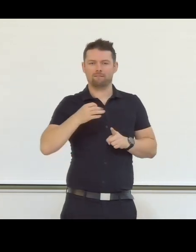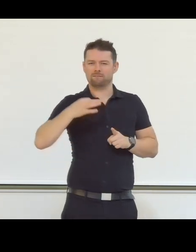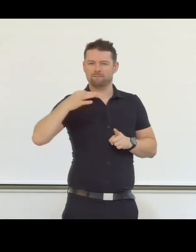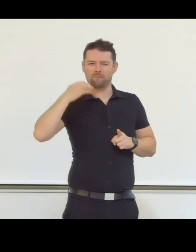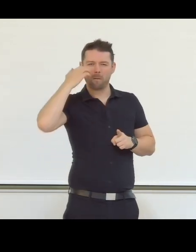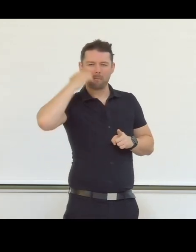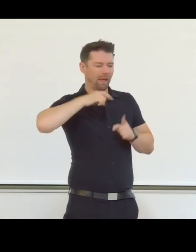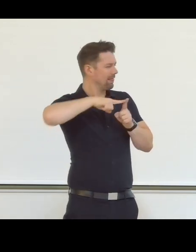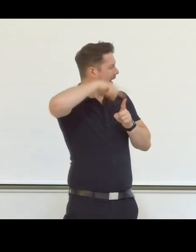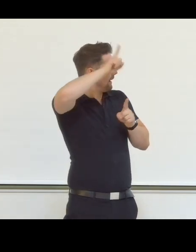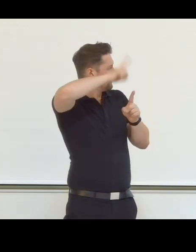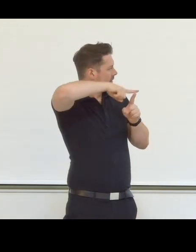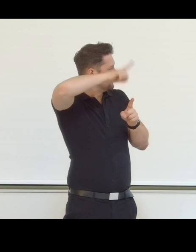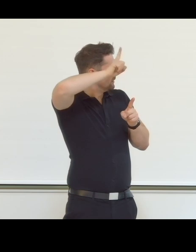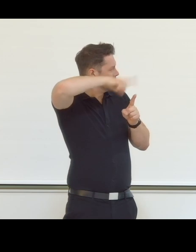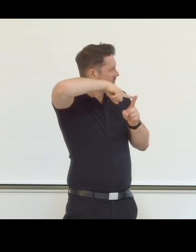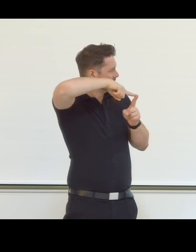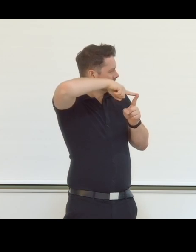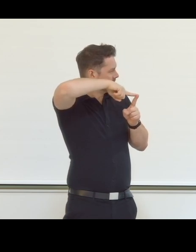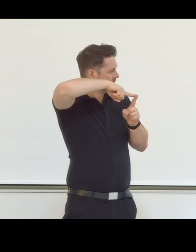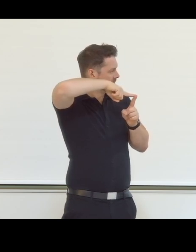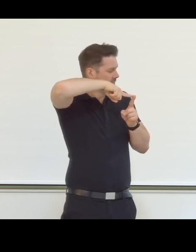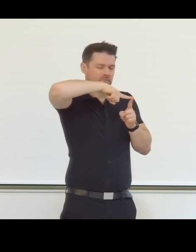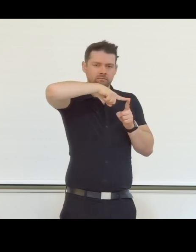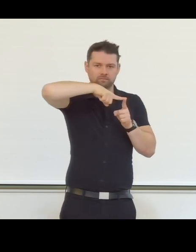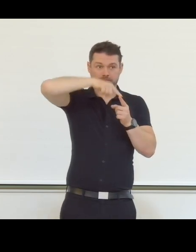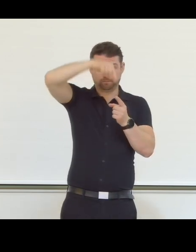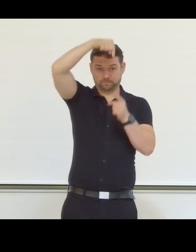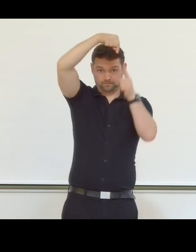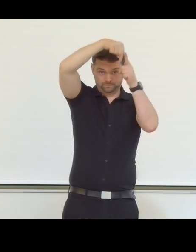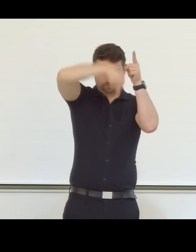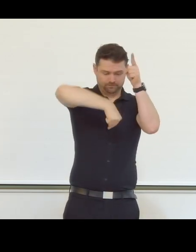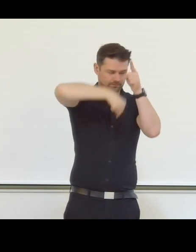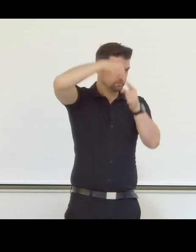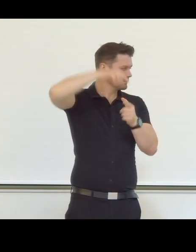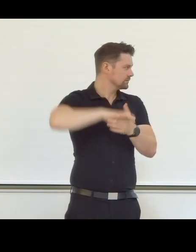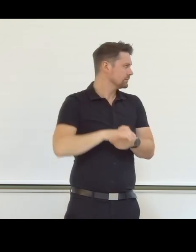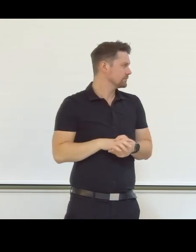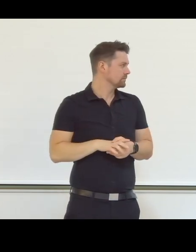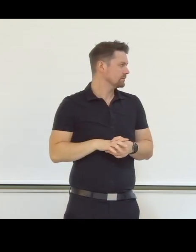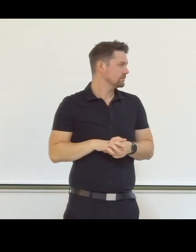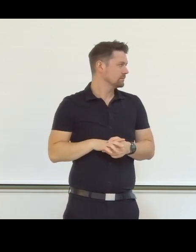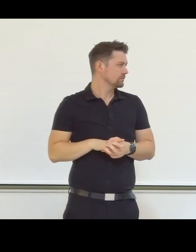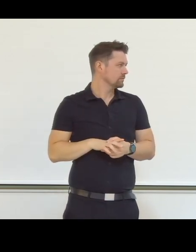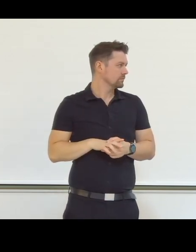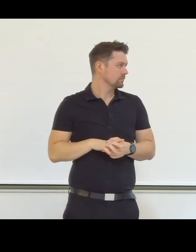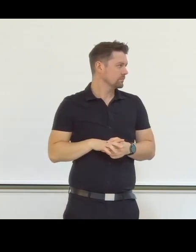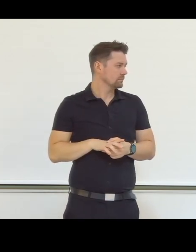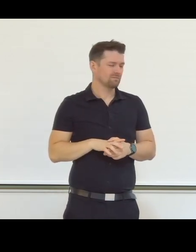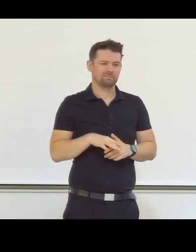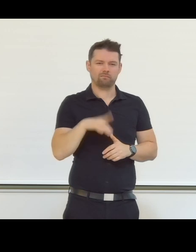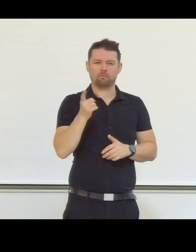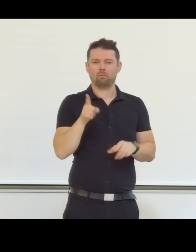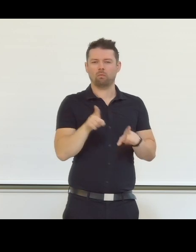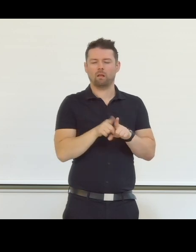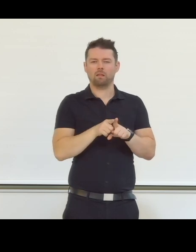line, this vertical black line going all the way through. So that's I don't know what it's called in English, like a fire pole. So